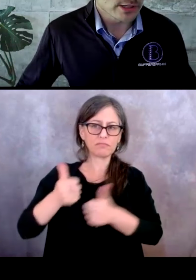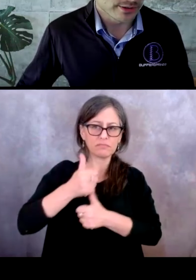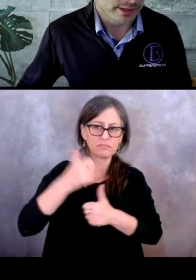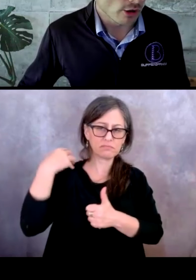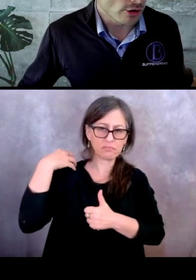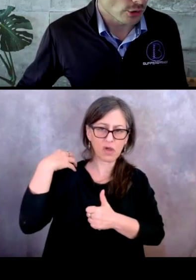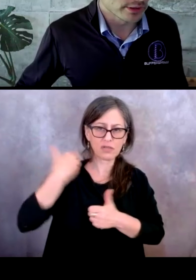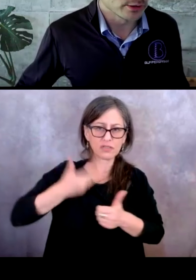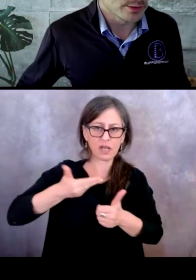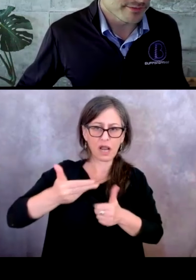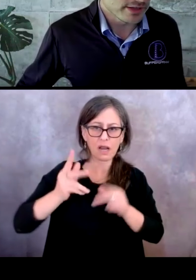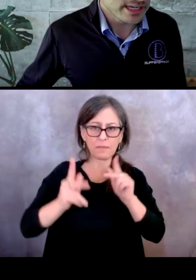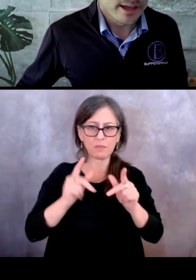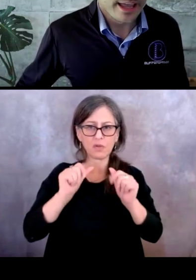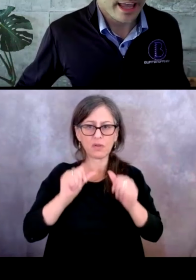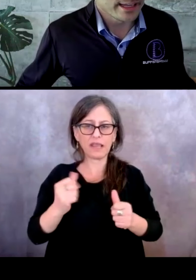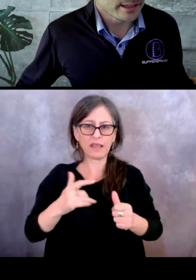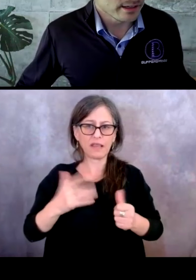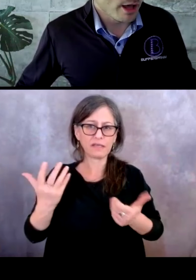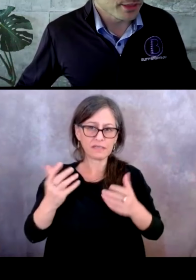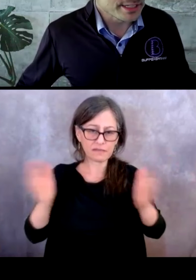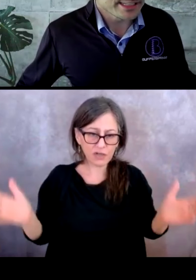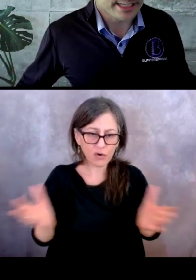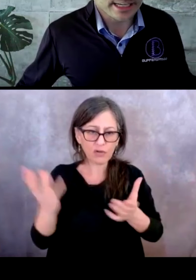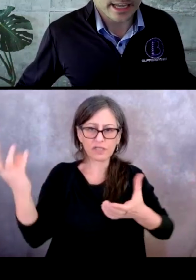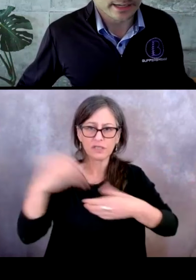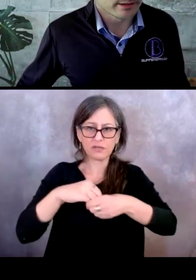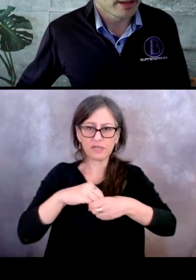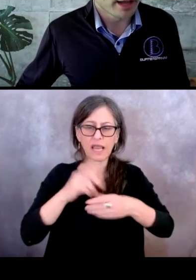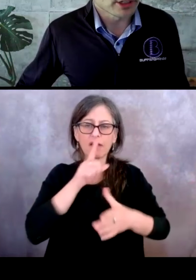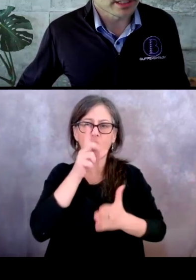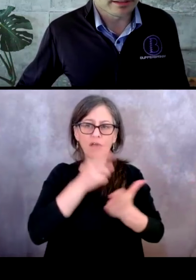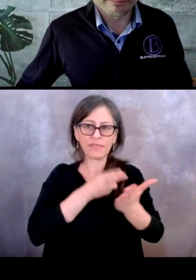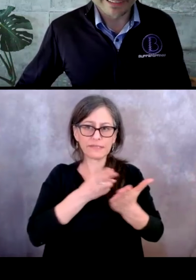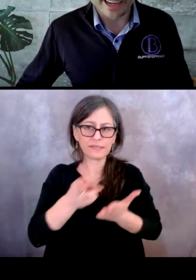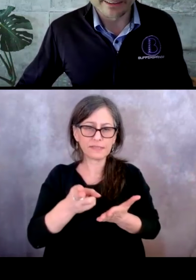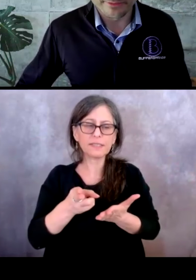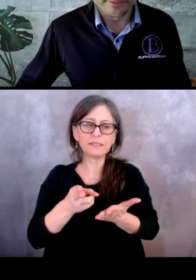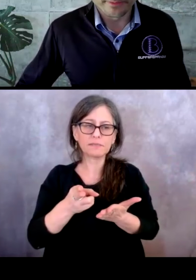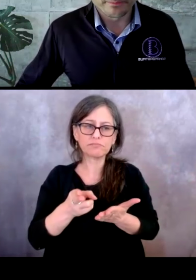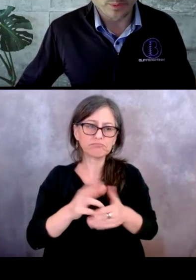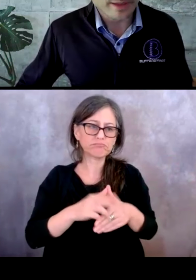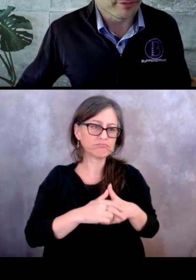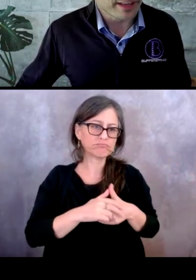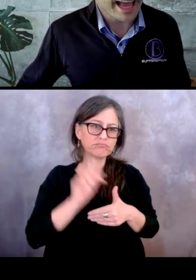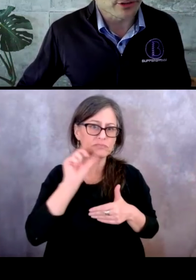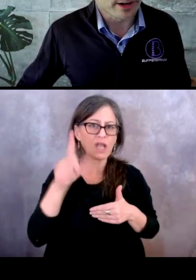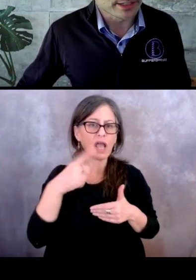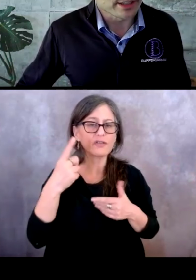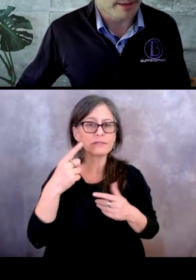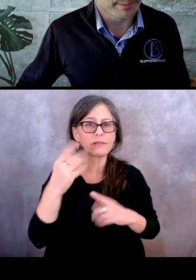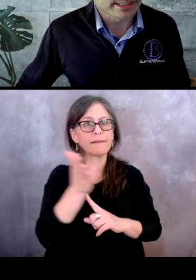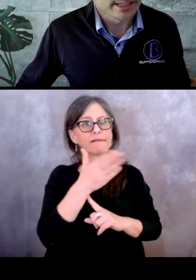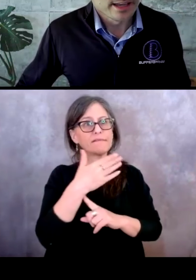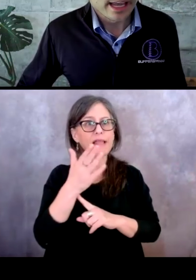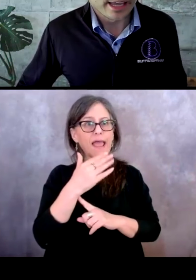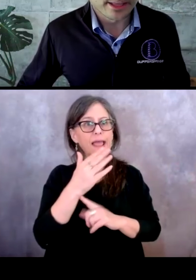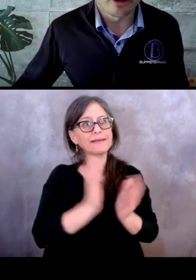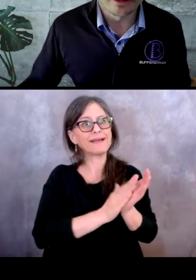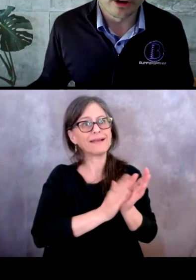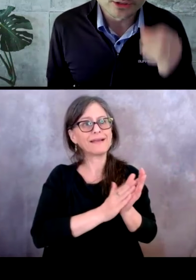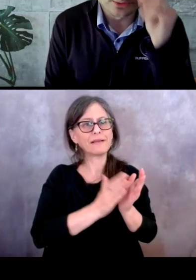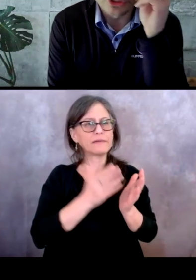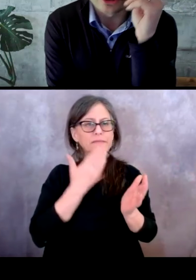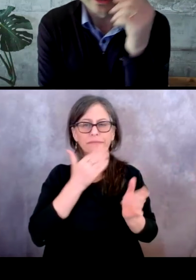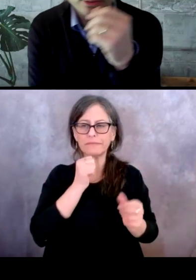help in fostering a culture of inclusivity and authenticity and not just kind of waving flags around these topics. And